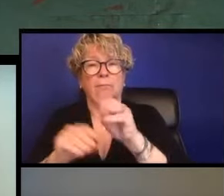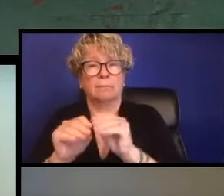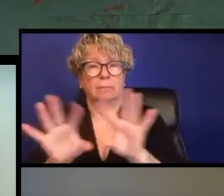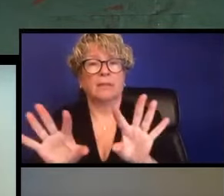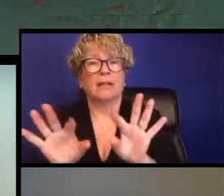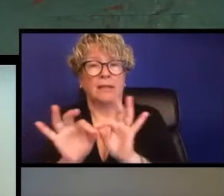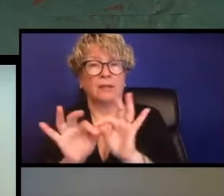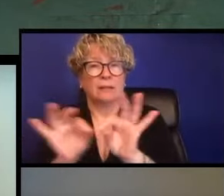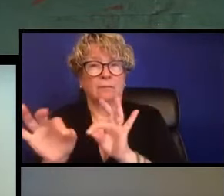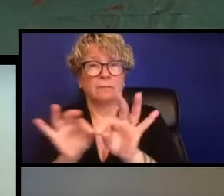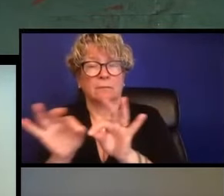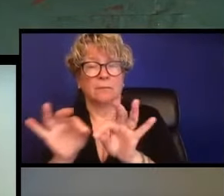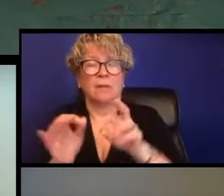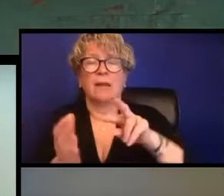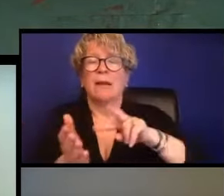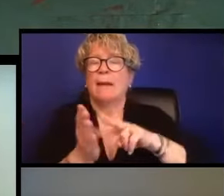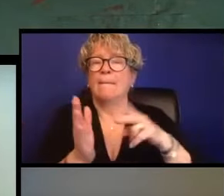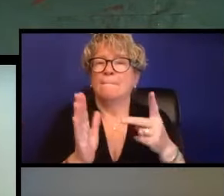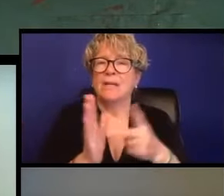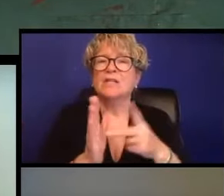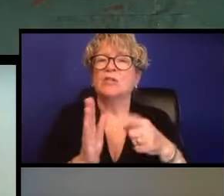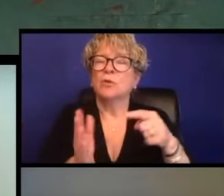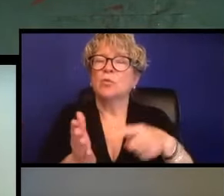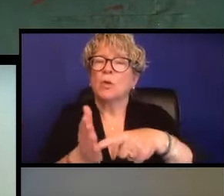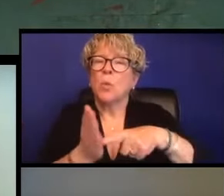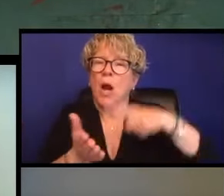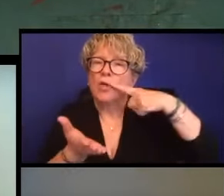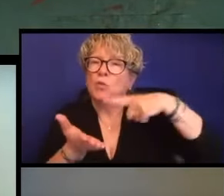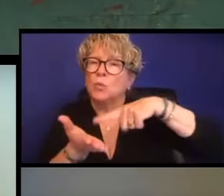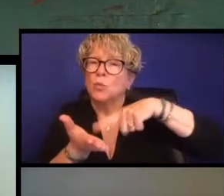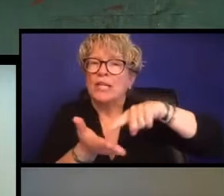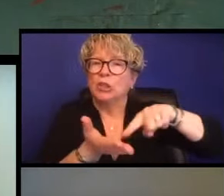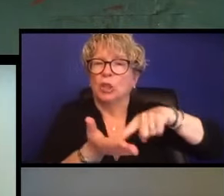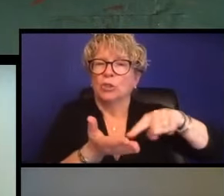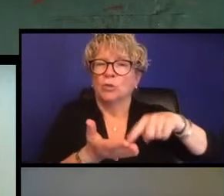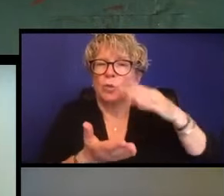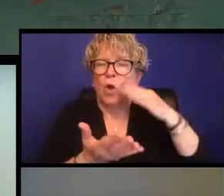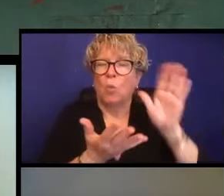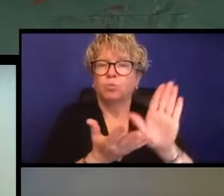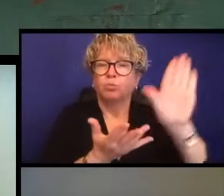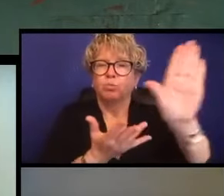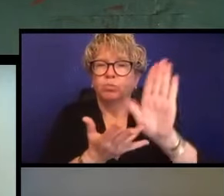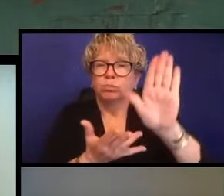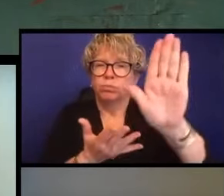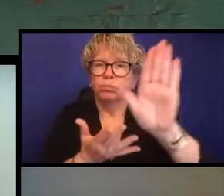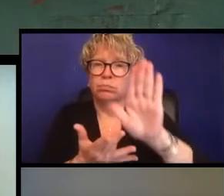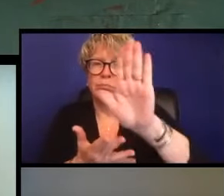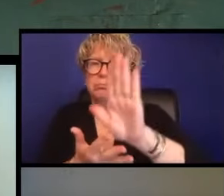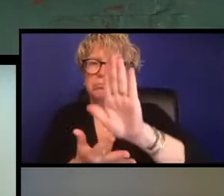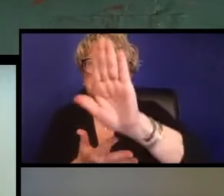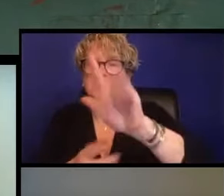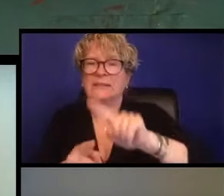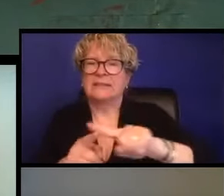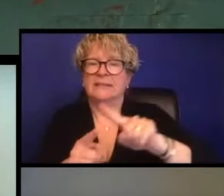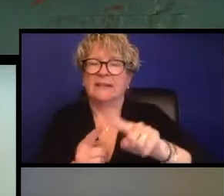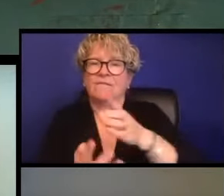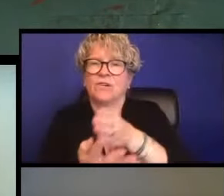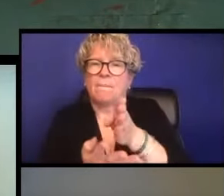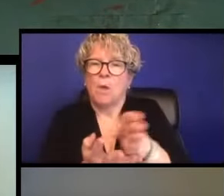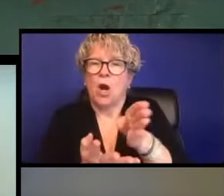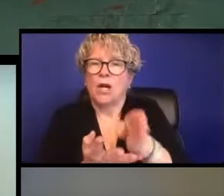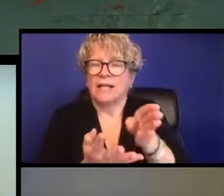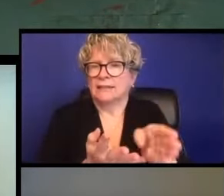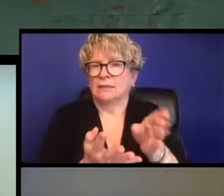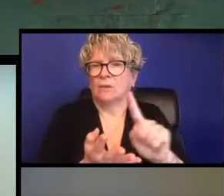so that does mean you have to do your research. The great thing is that we all, well, not all of us, but many of us